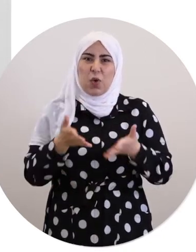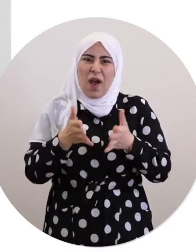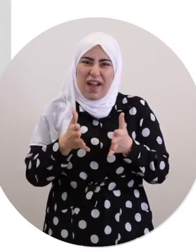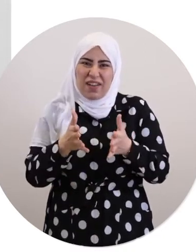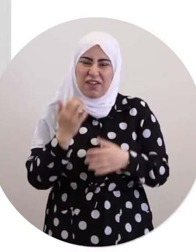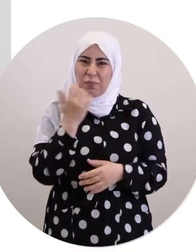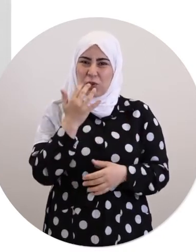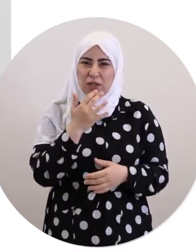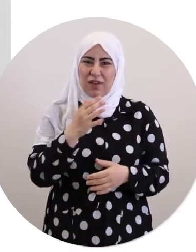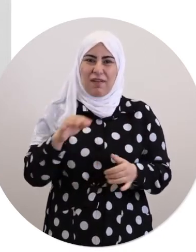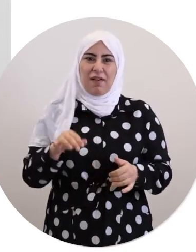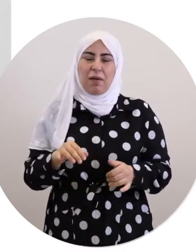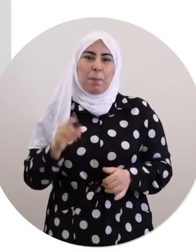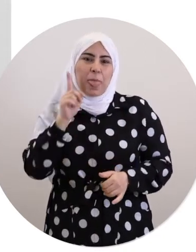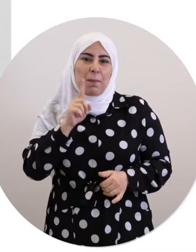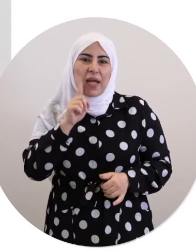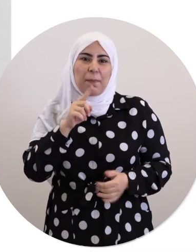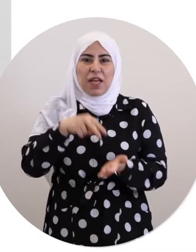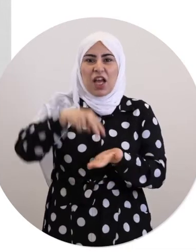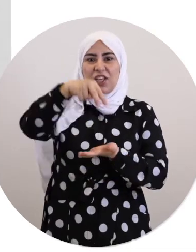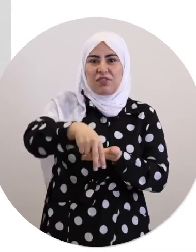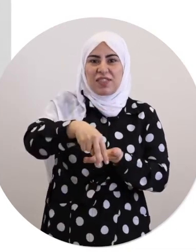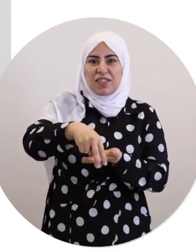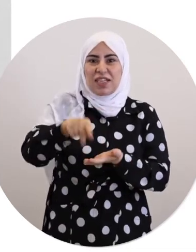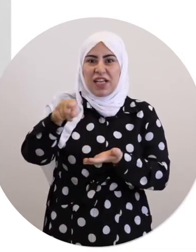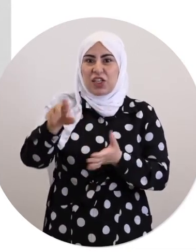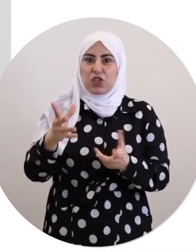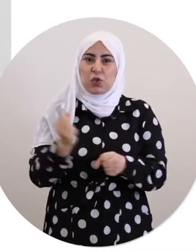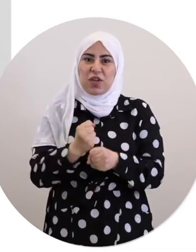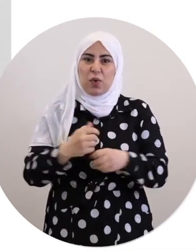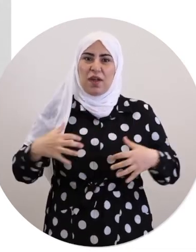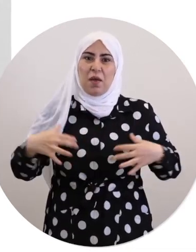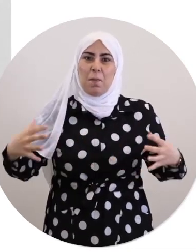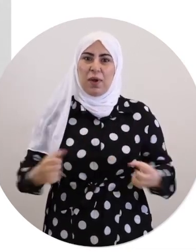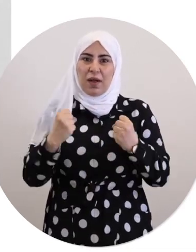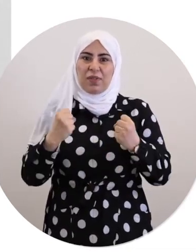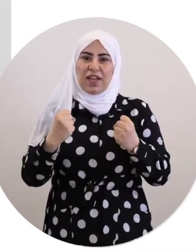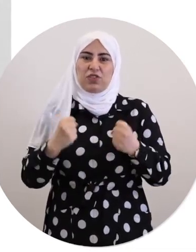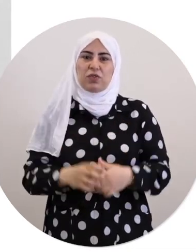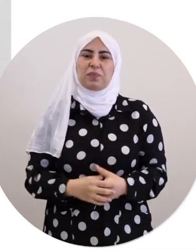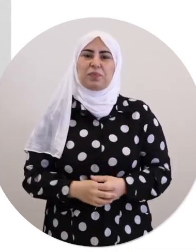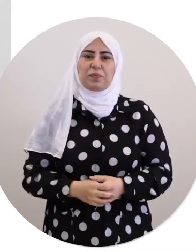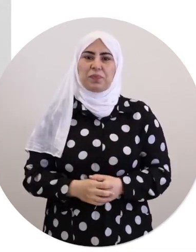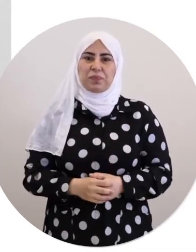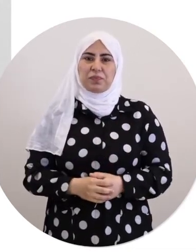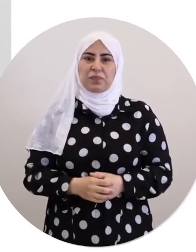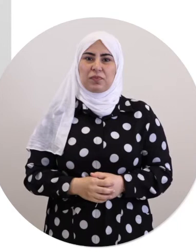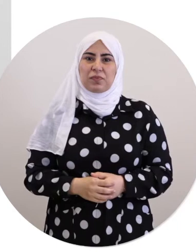it anyway. And that's when you pluck up the courage to face something that you fear or you're really not looking forward